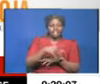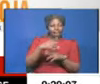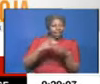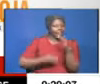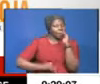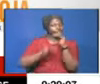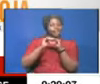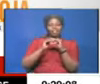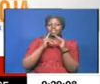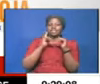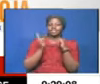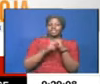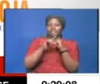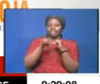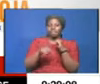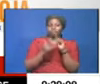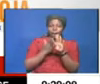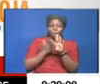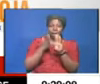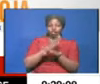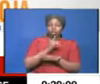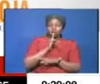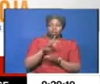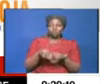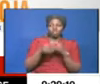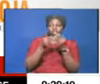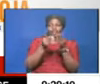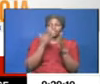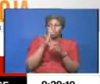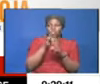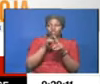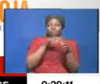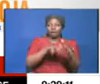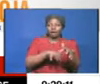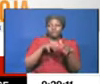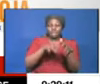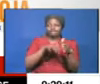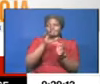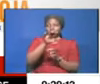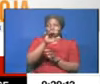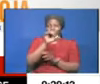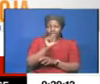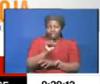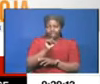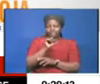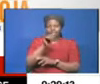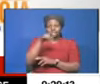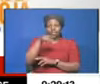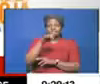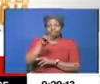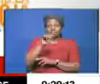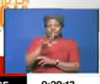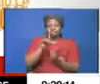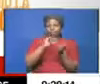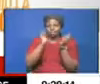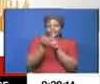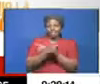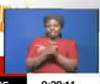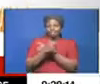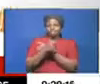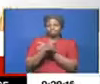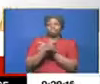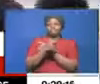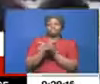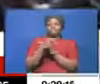shillings before a directive was issued by Agriculture Cabinet Secretary Peter Munya to revert the prices to